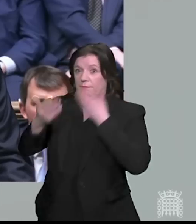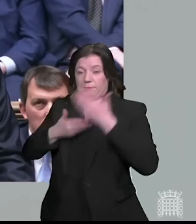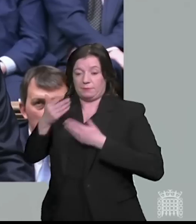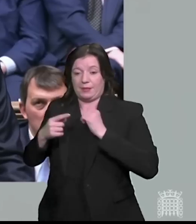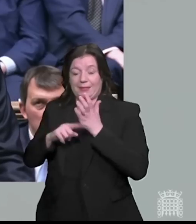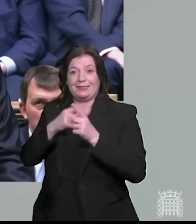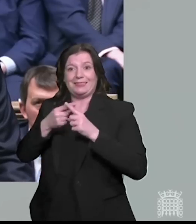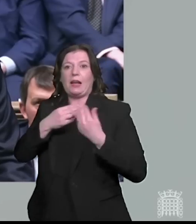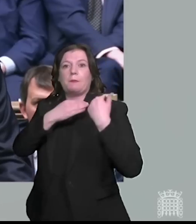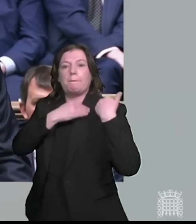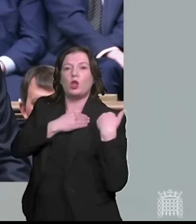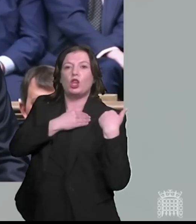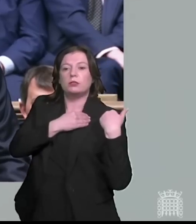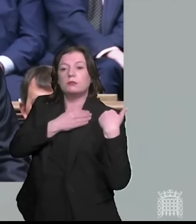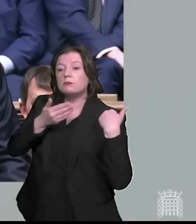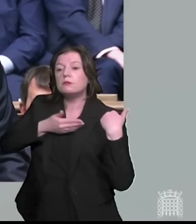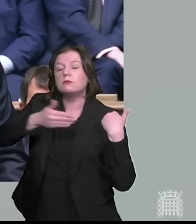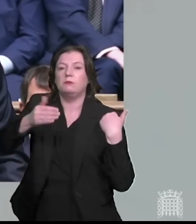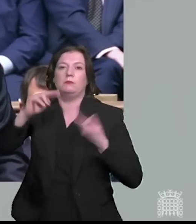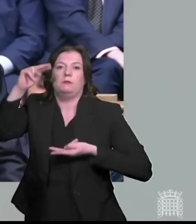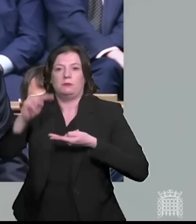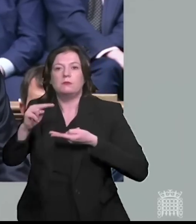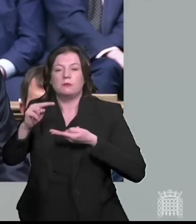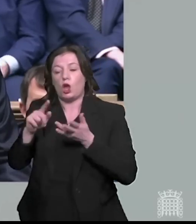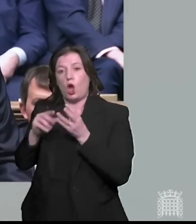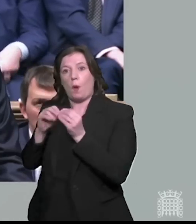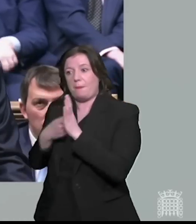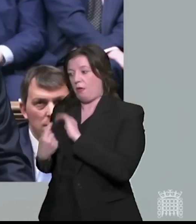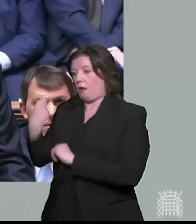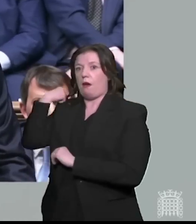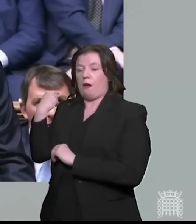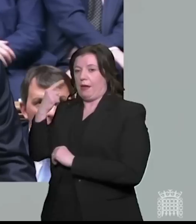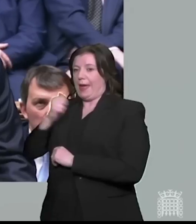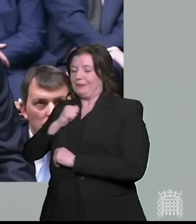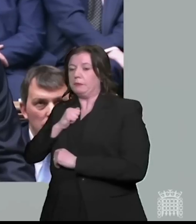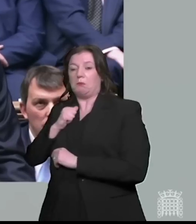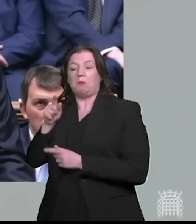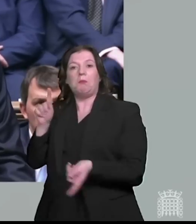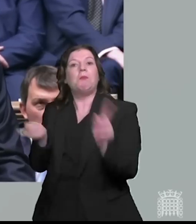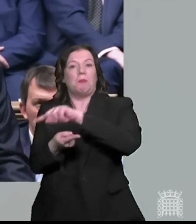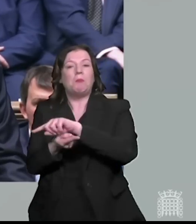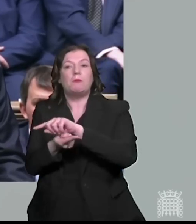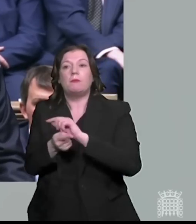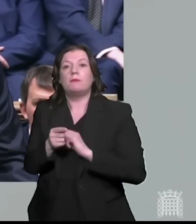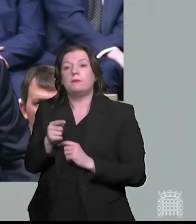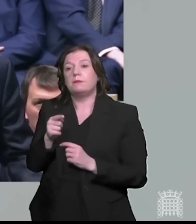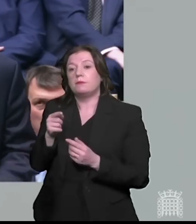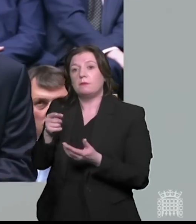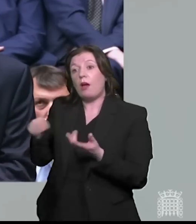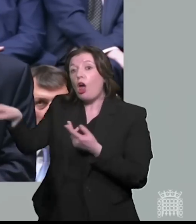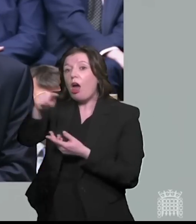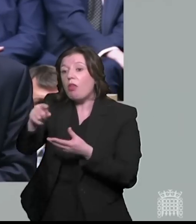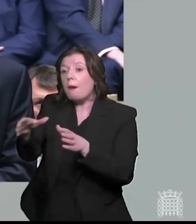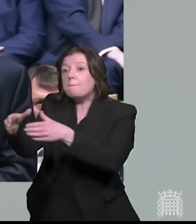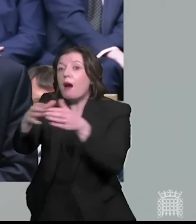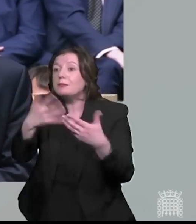overall tax burden for the rest of the Parliament compared to the OBR's autumn forecast. Other parties run out of money,